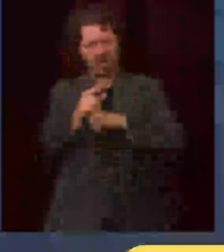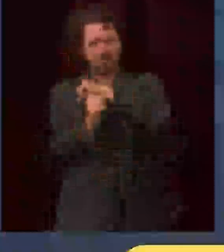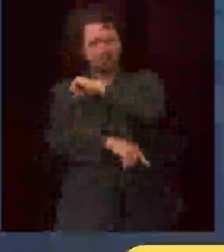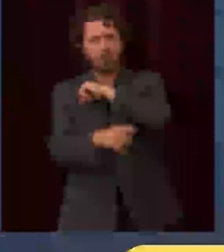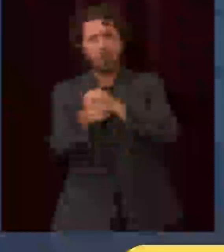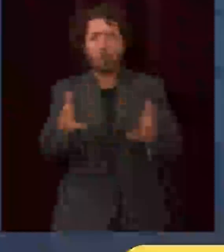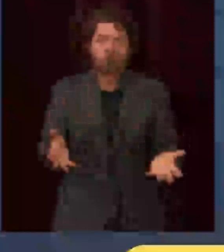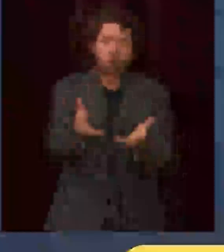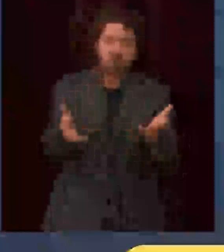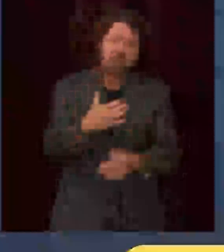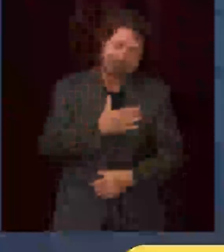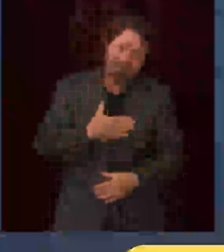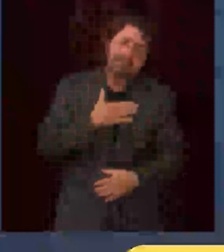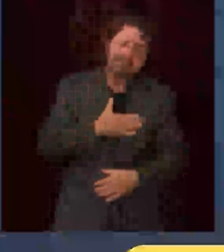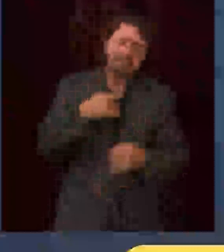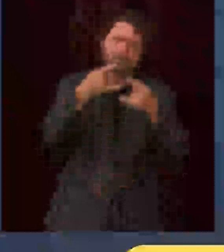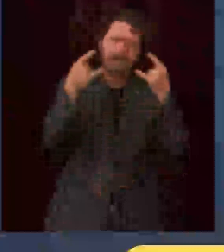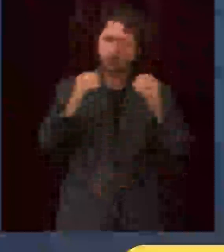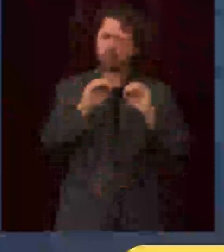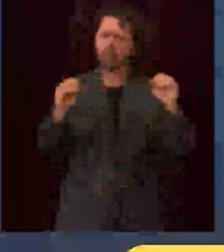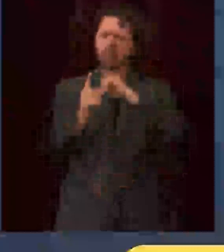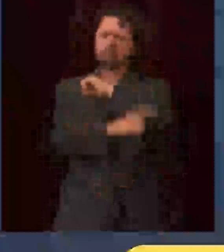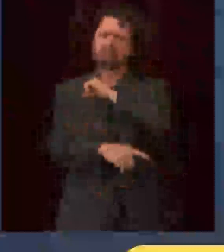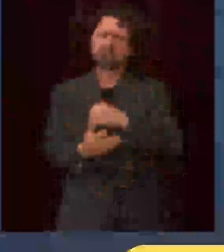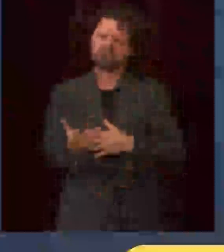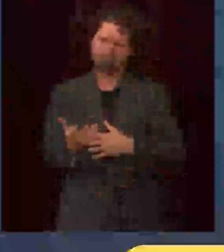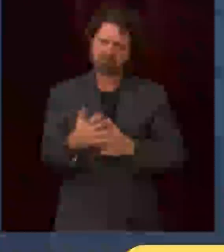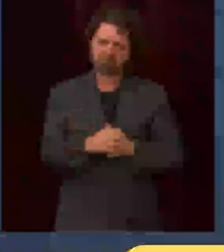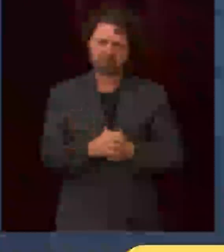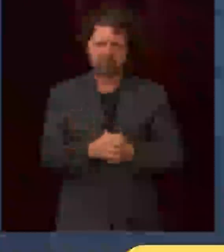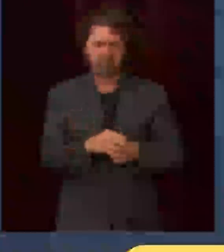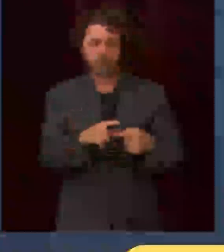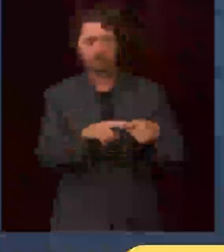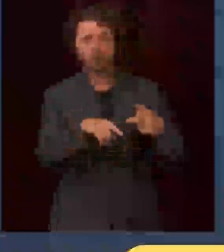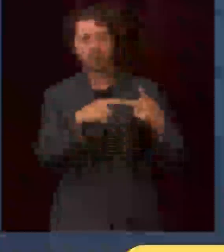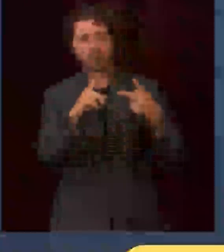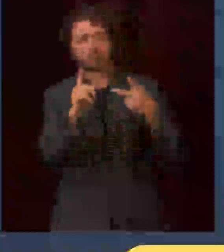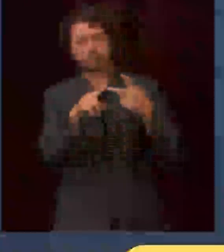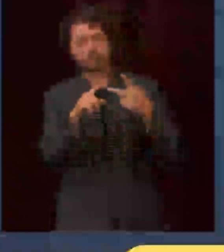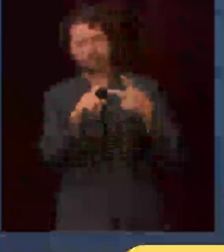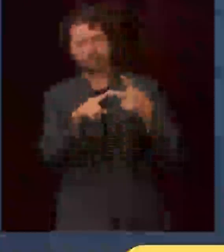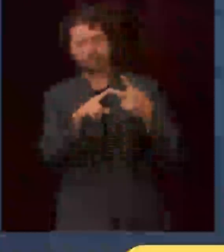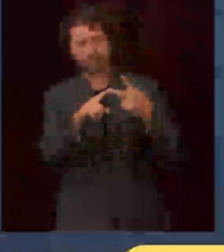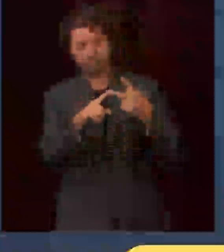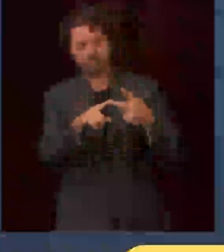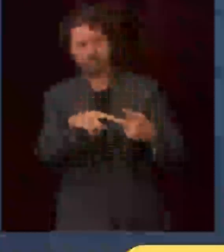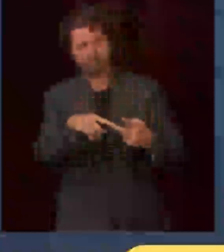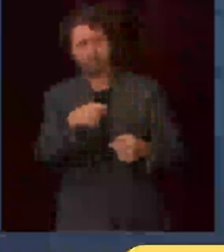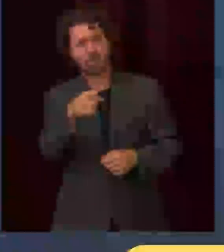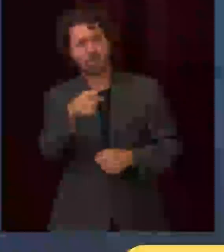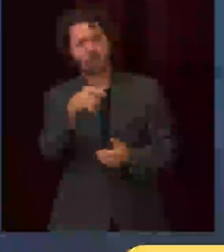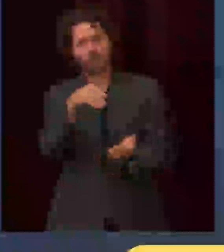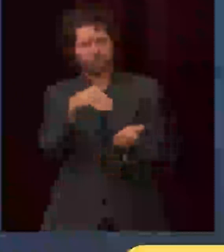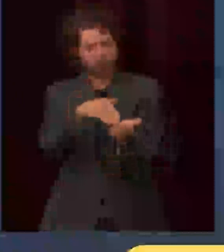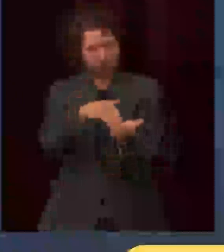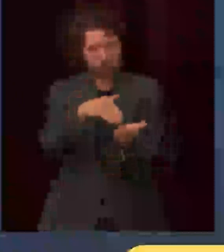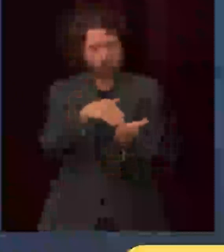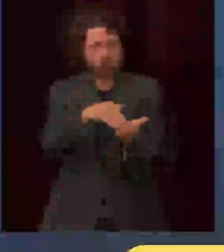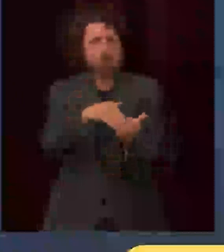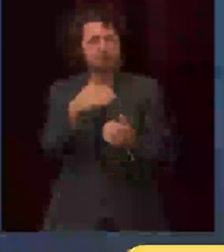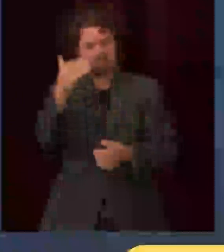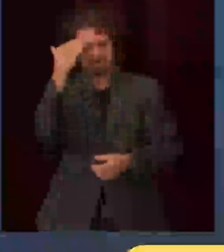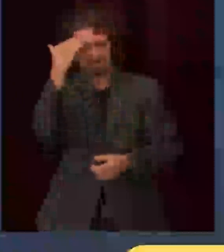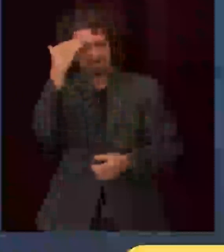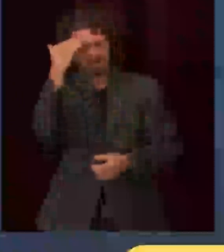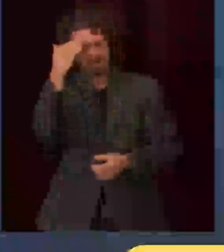and this is so crucial to those healthcare workers. Are you sure that this opening now is not too much